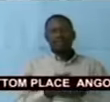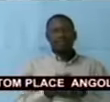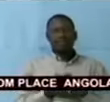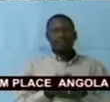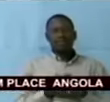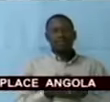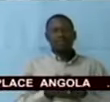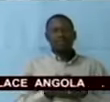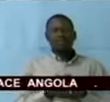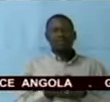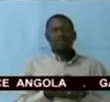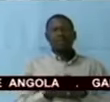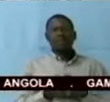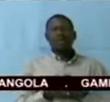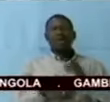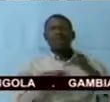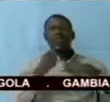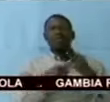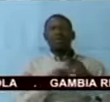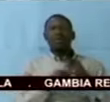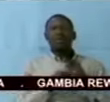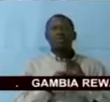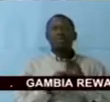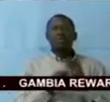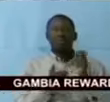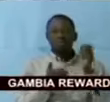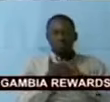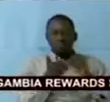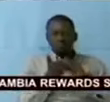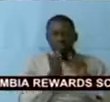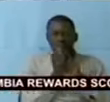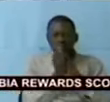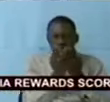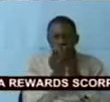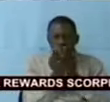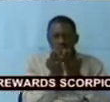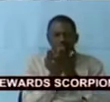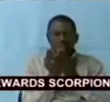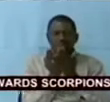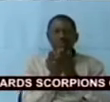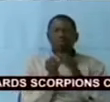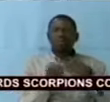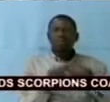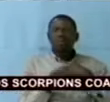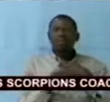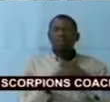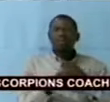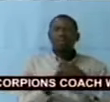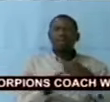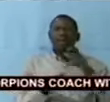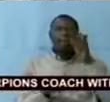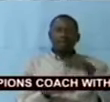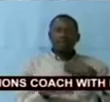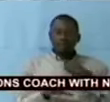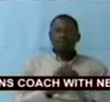the diary that was my client's main exhibit. Diary